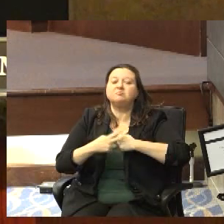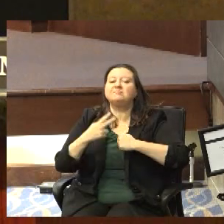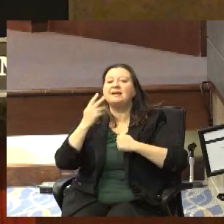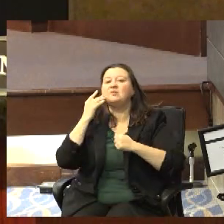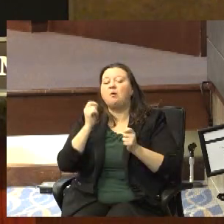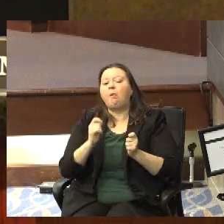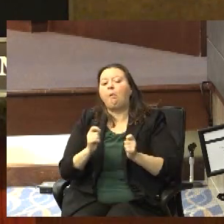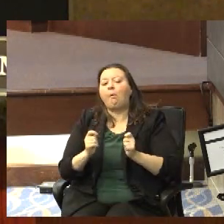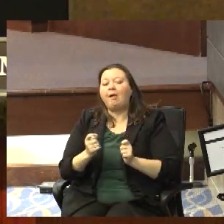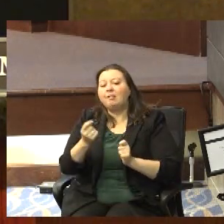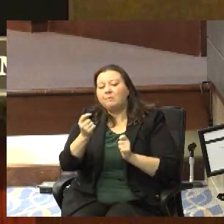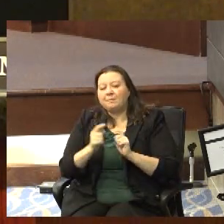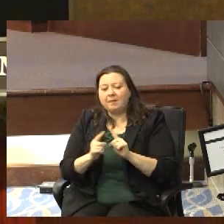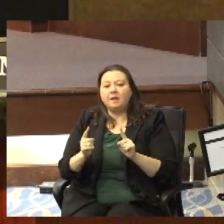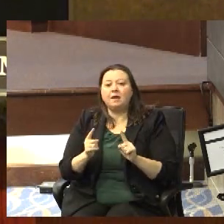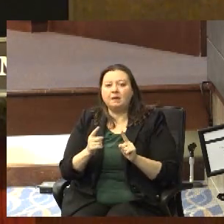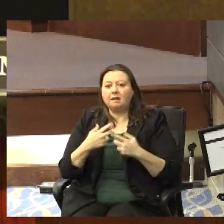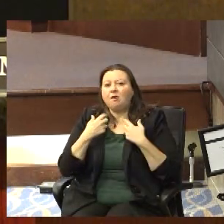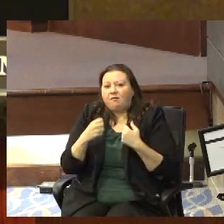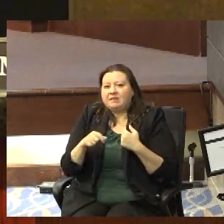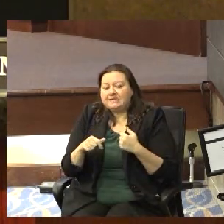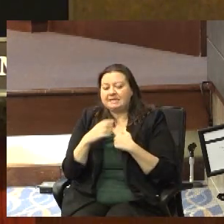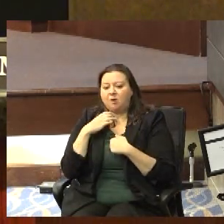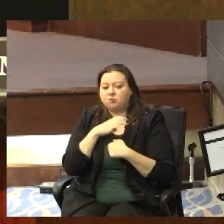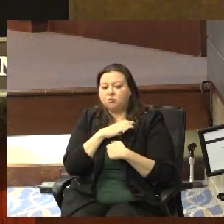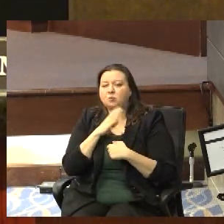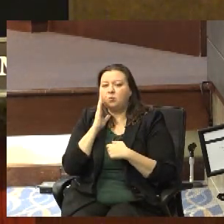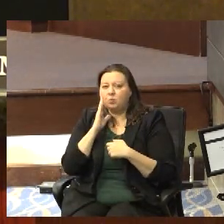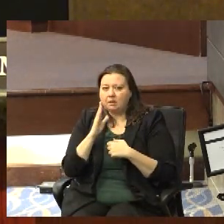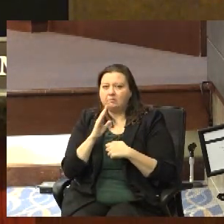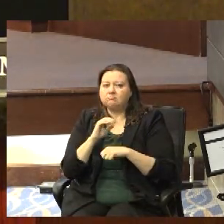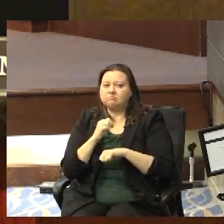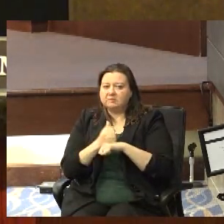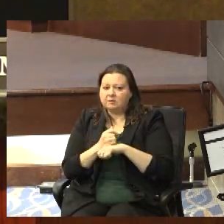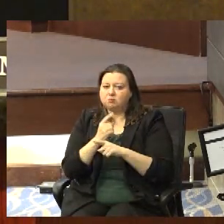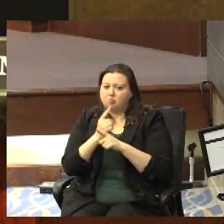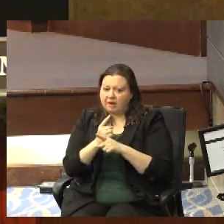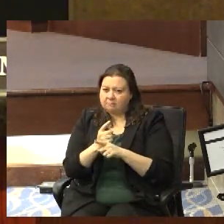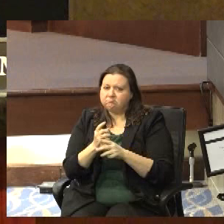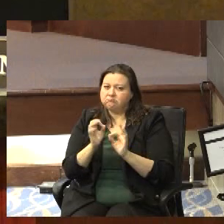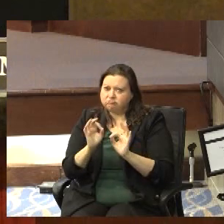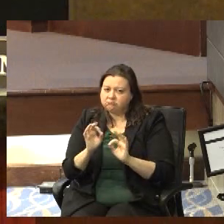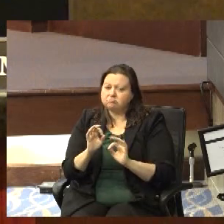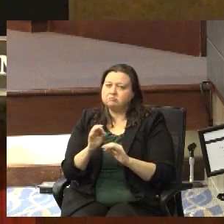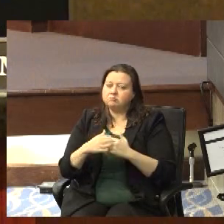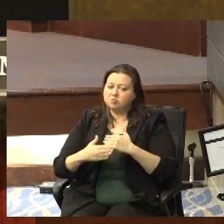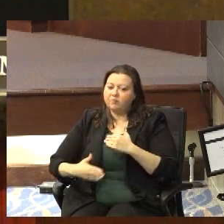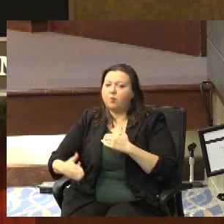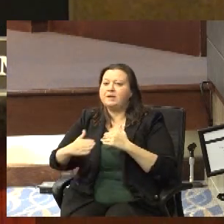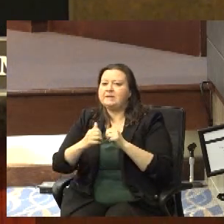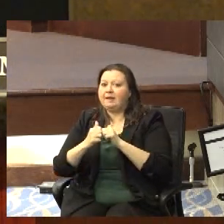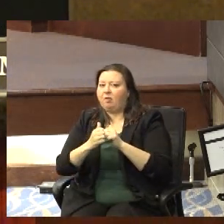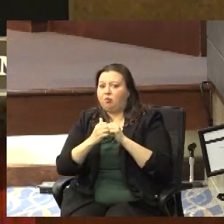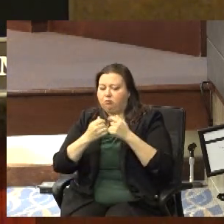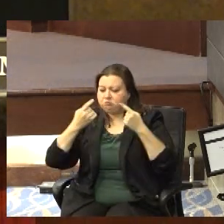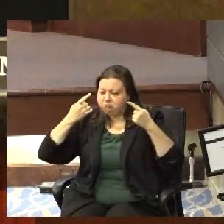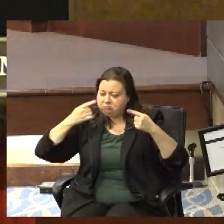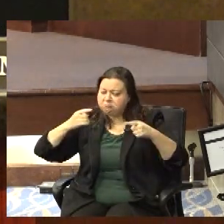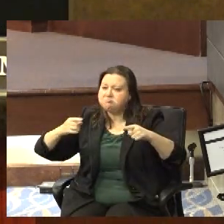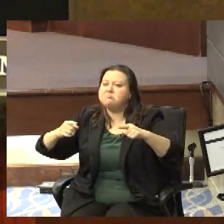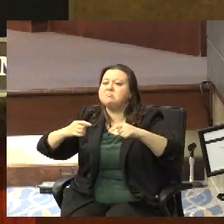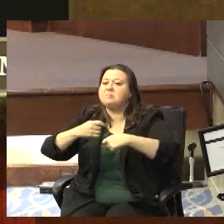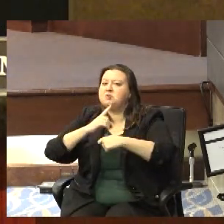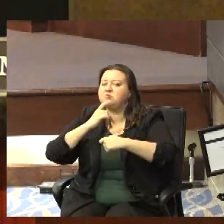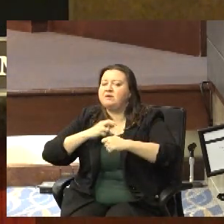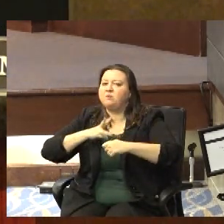feel really confident that this council is going to land in the right spot, and we'll be able to move forward together to ensure that we have a great